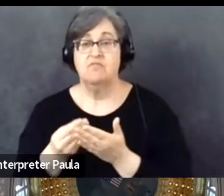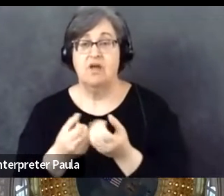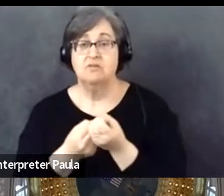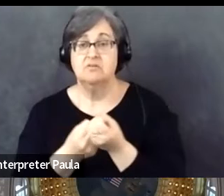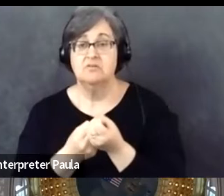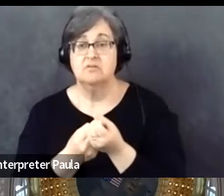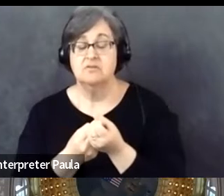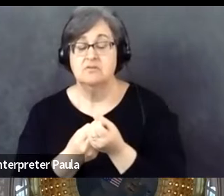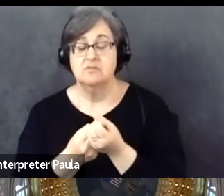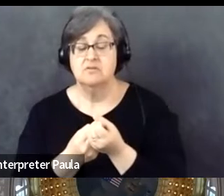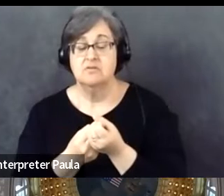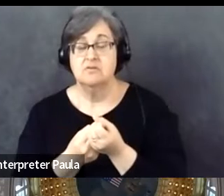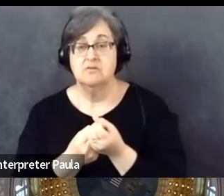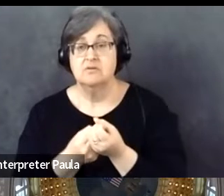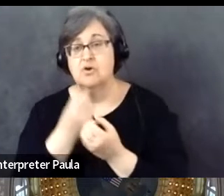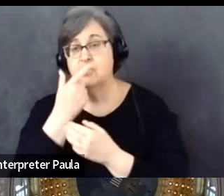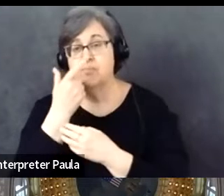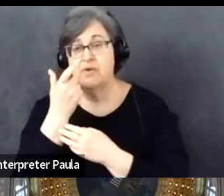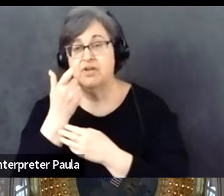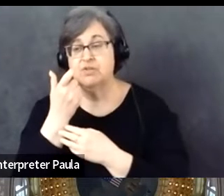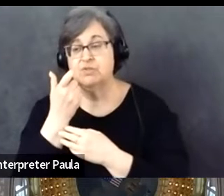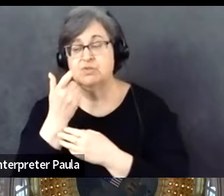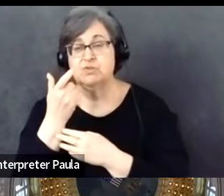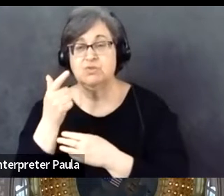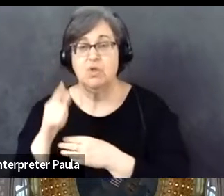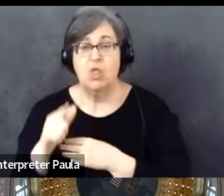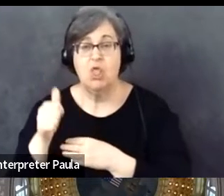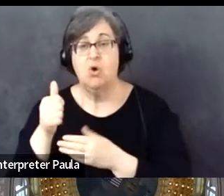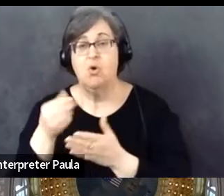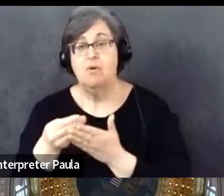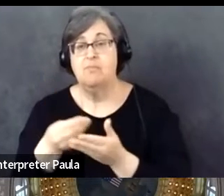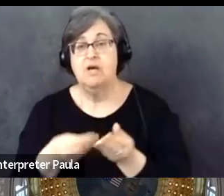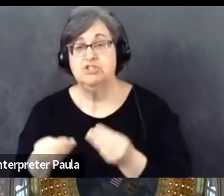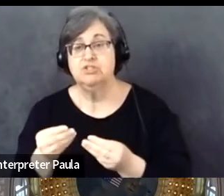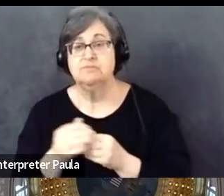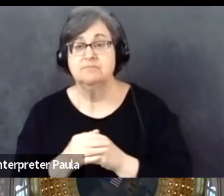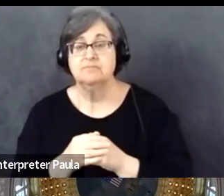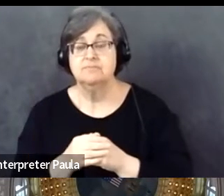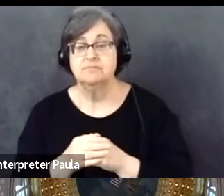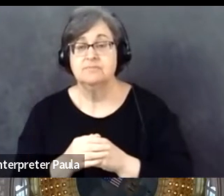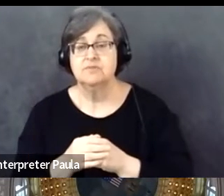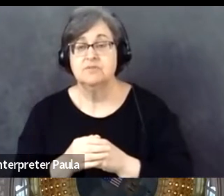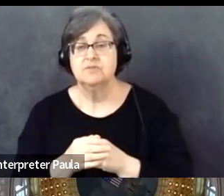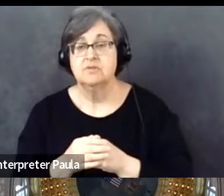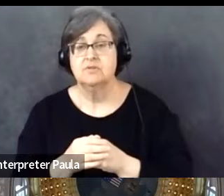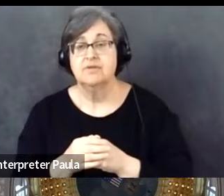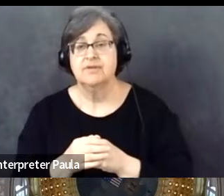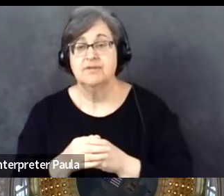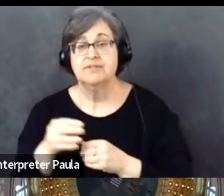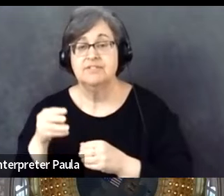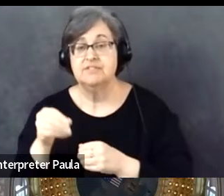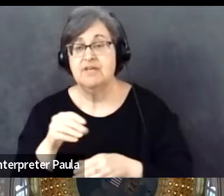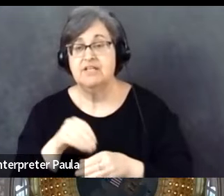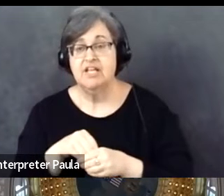they had just such a lower budget amount available to spend in the